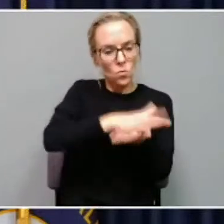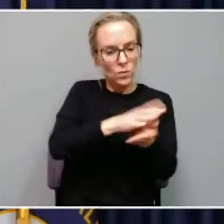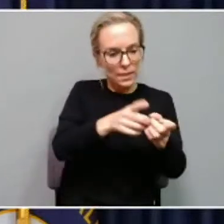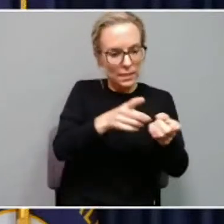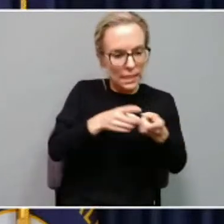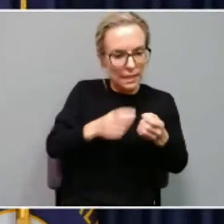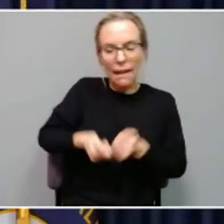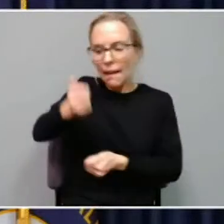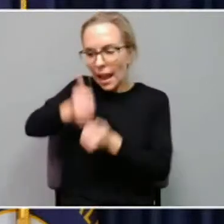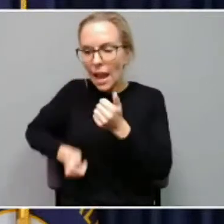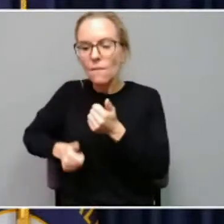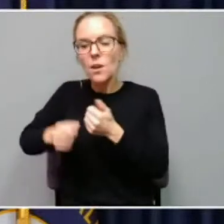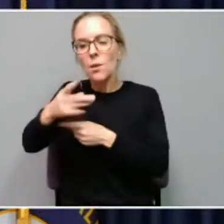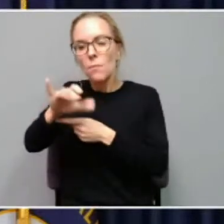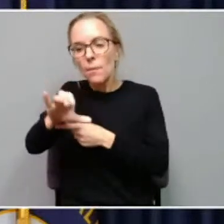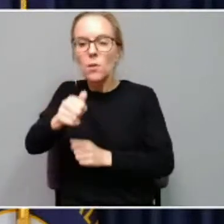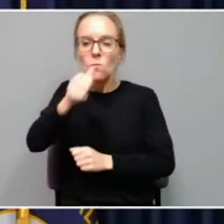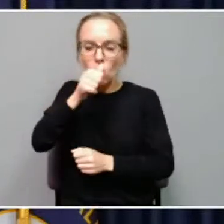and private school